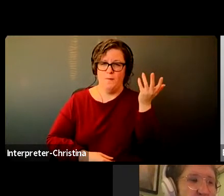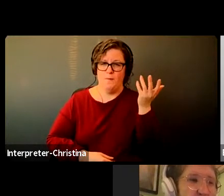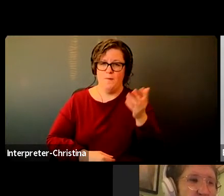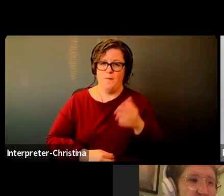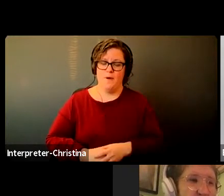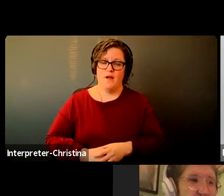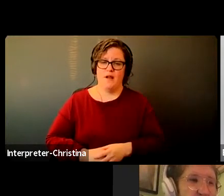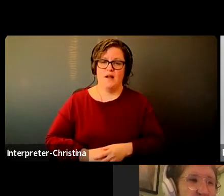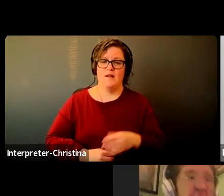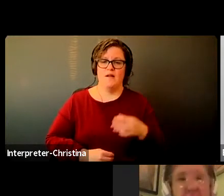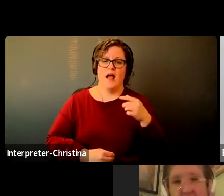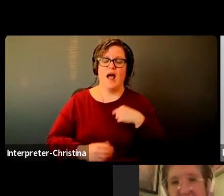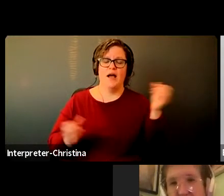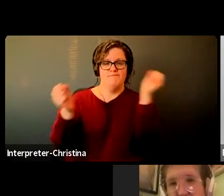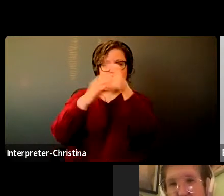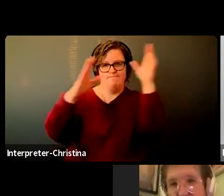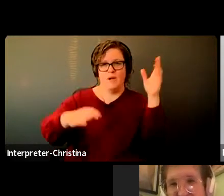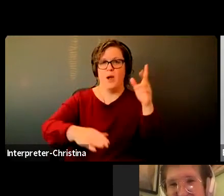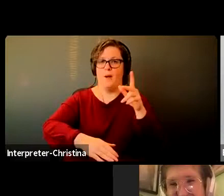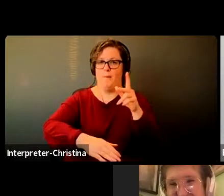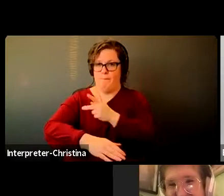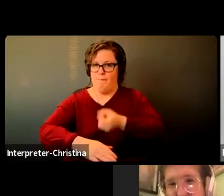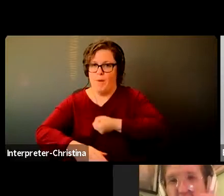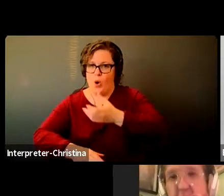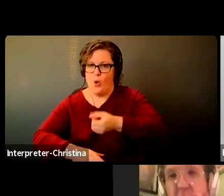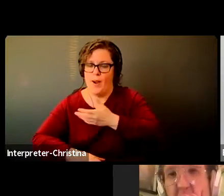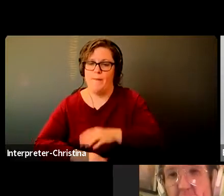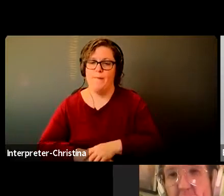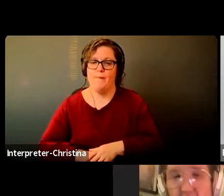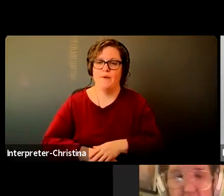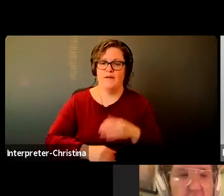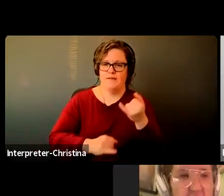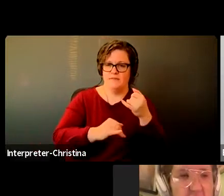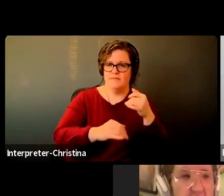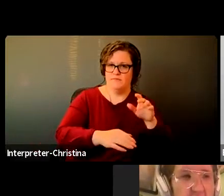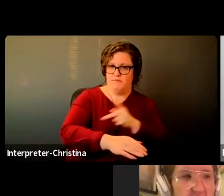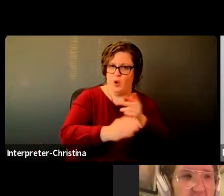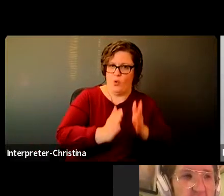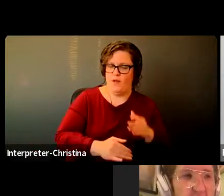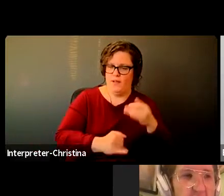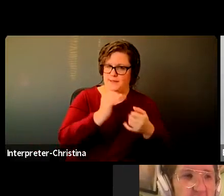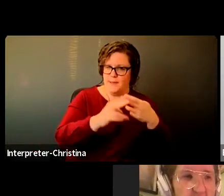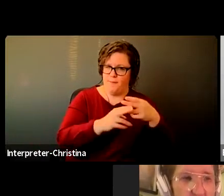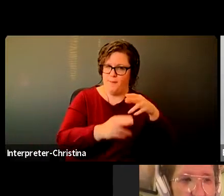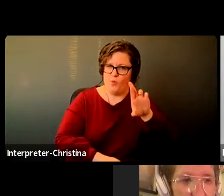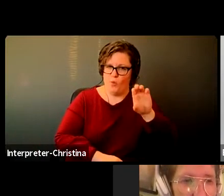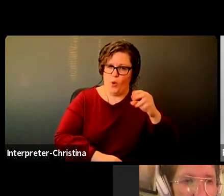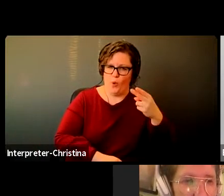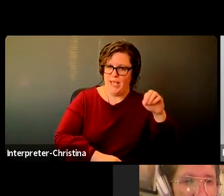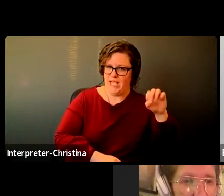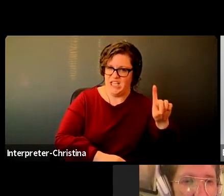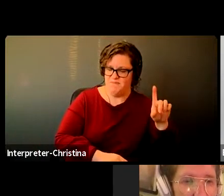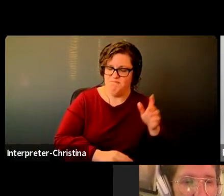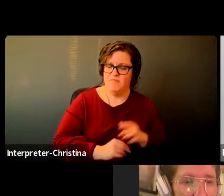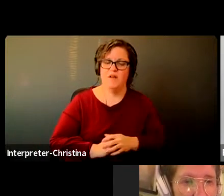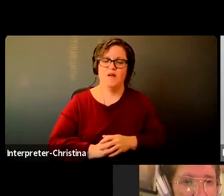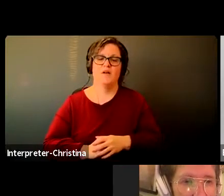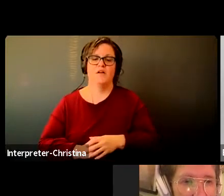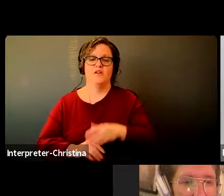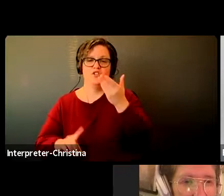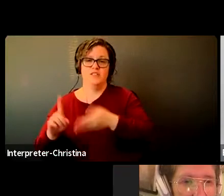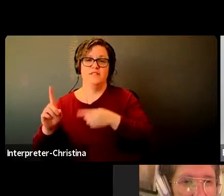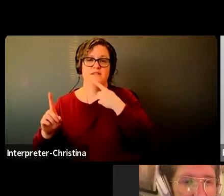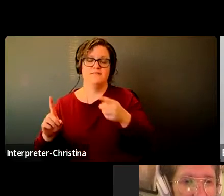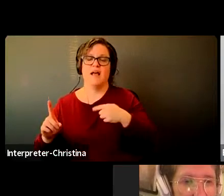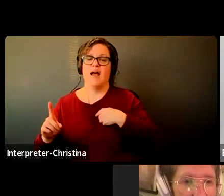poem, where I'm paraphrasing Naira Wahid here, but where she says something to the effect of, I do not pay attention to the world